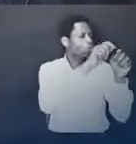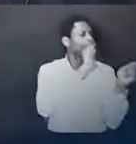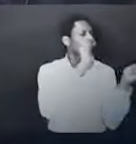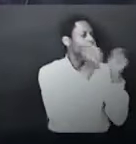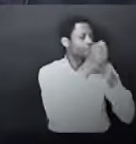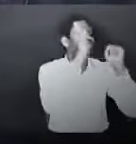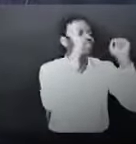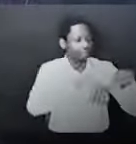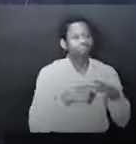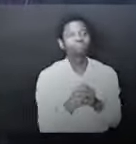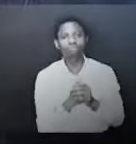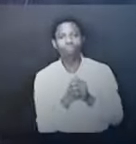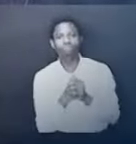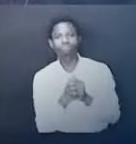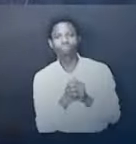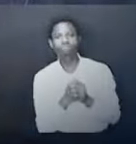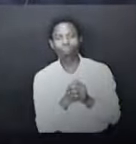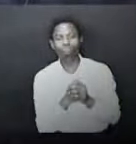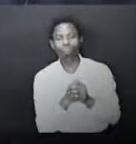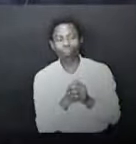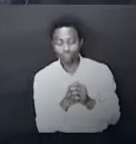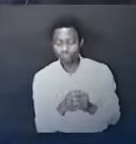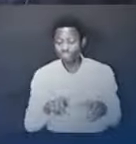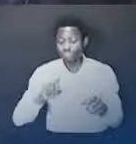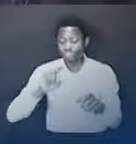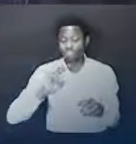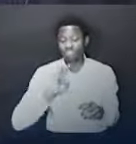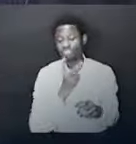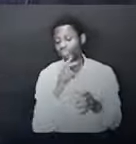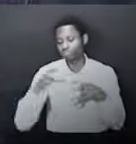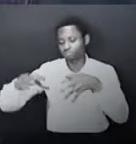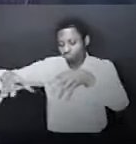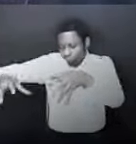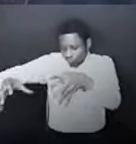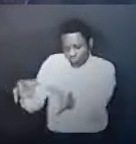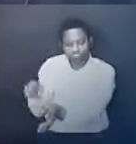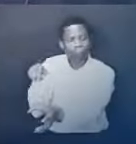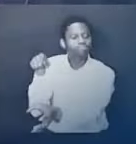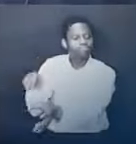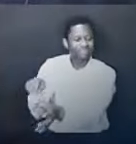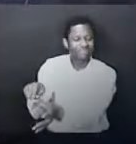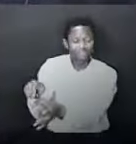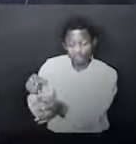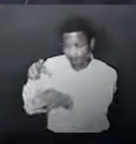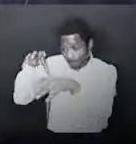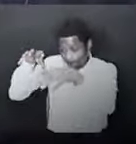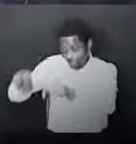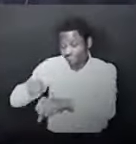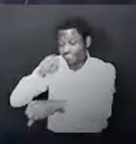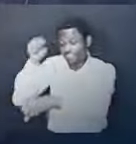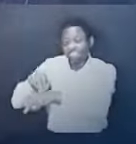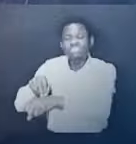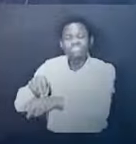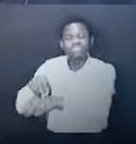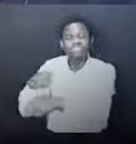Now, the second phase of the Possessing the Nations agenda has this